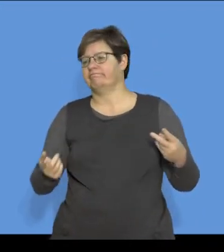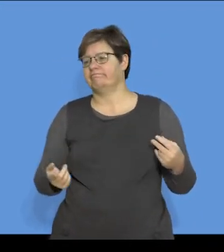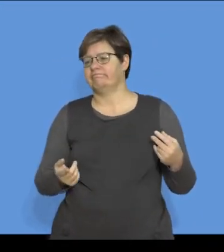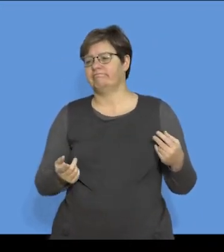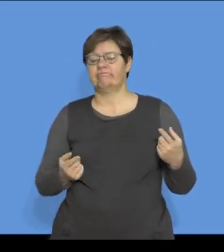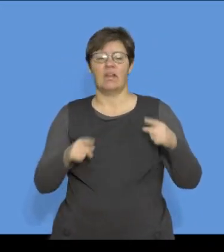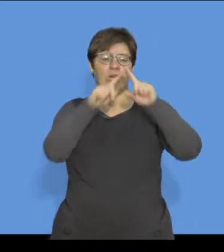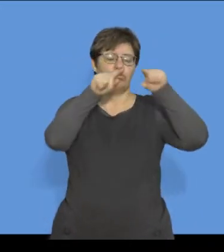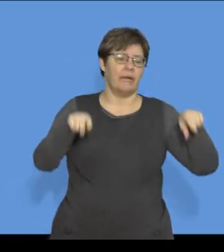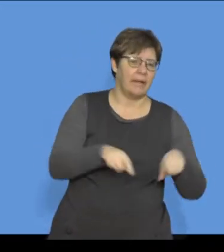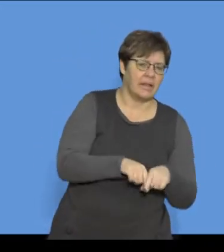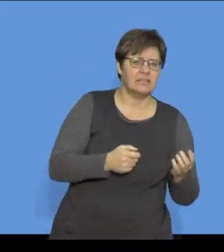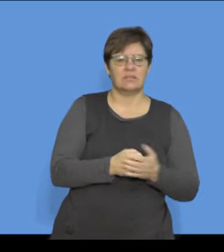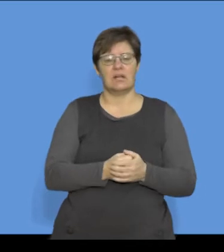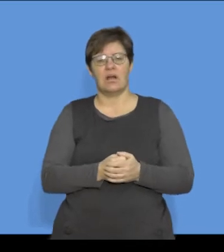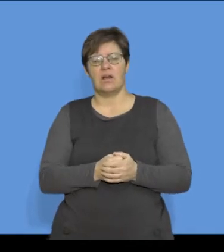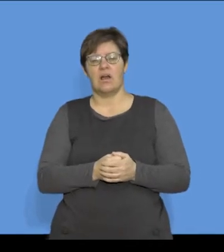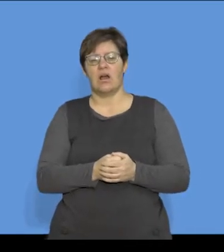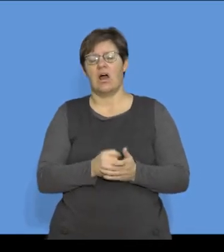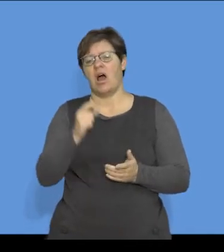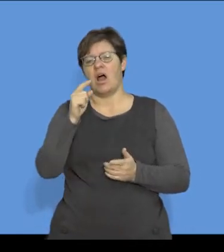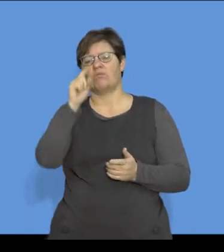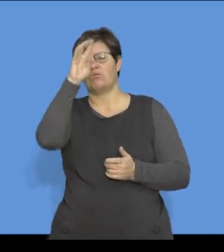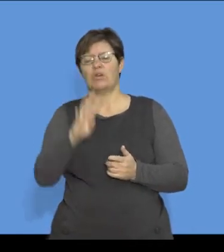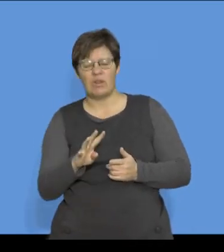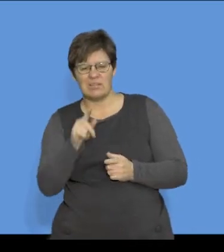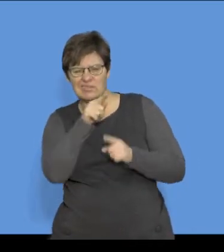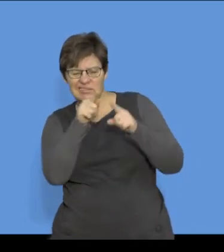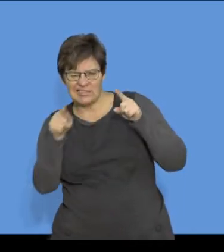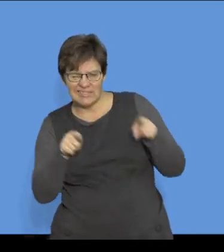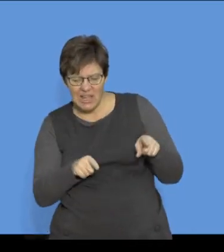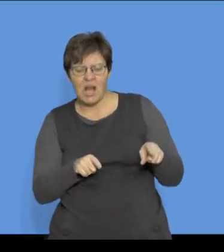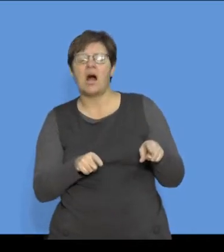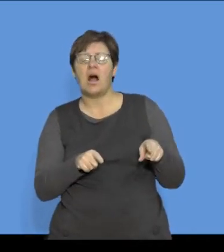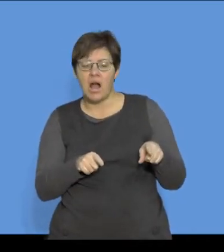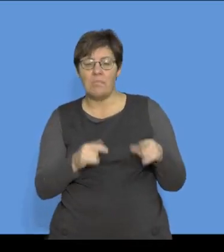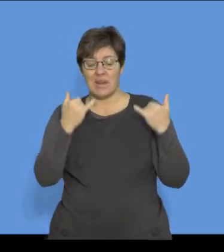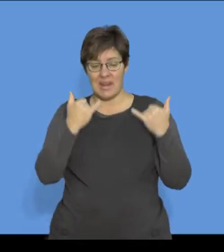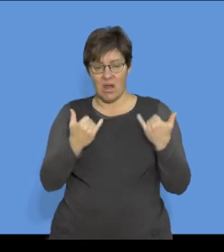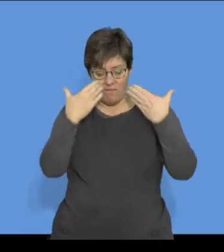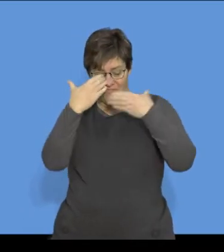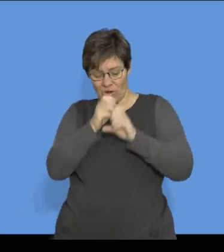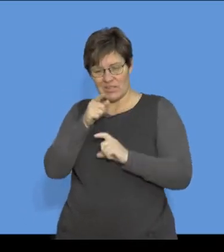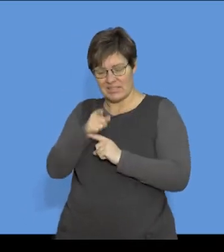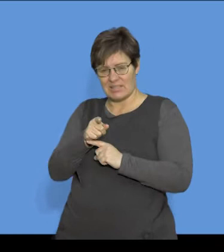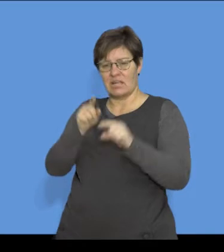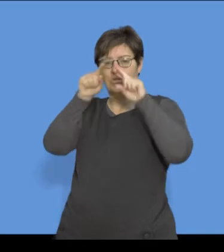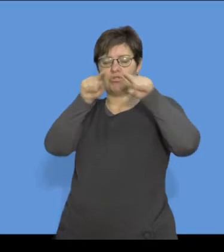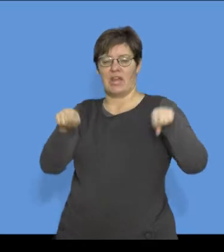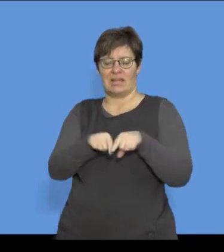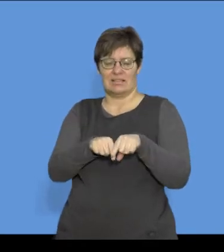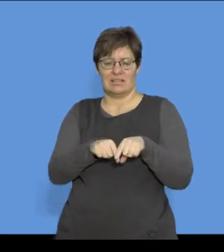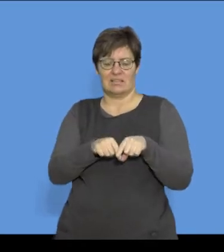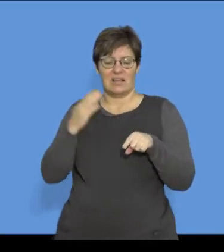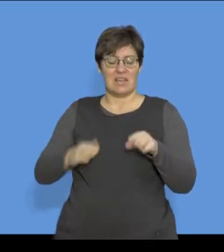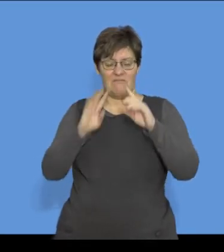of triangles and quadrilaterals, but in this lesson we're going to only focus on triangles. There's also what